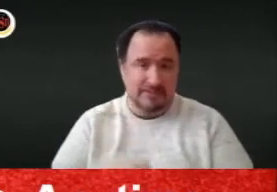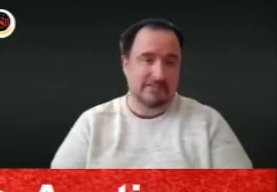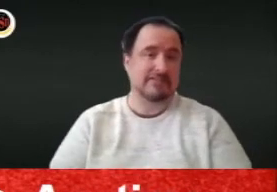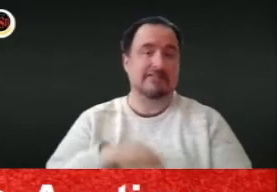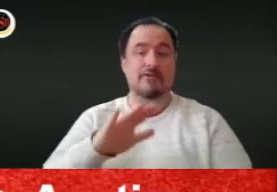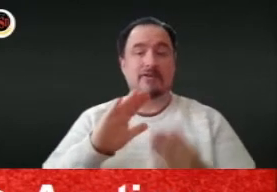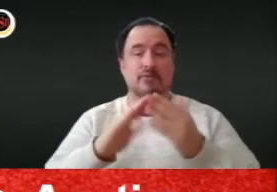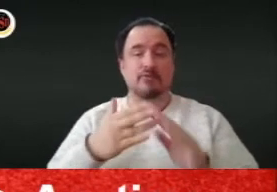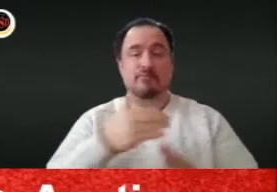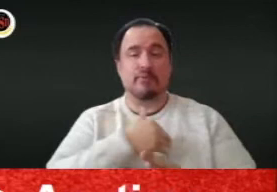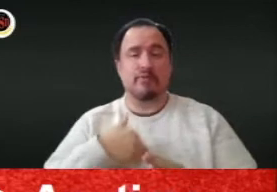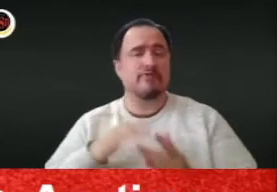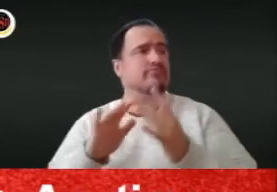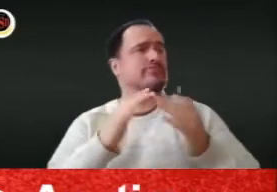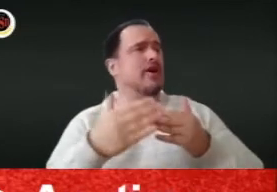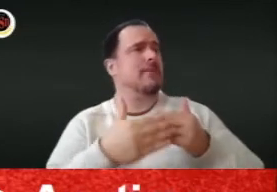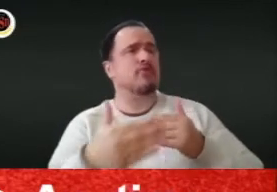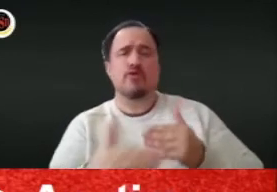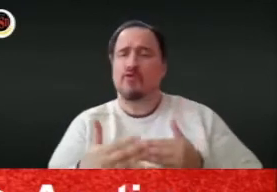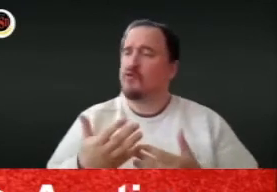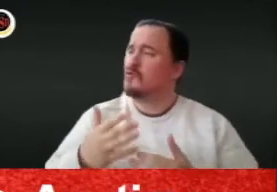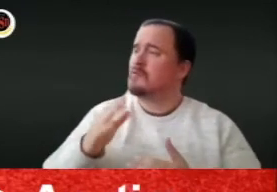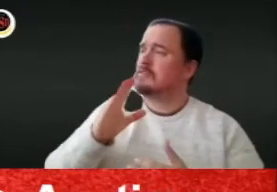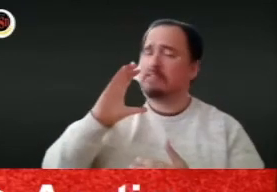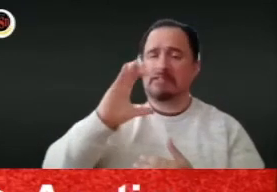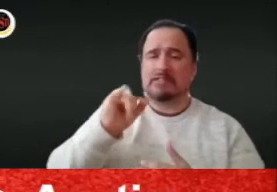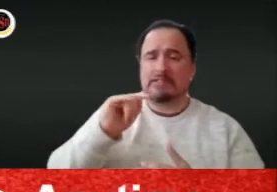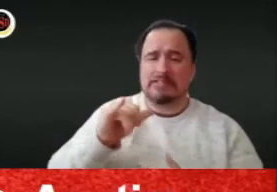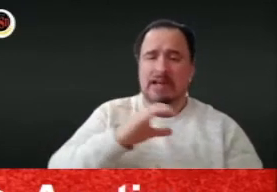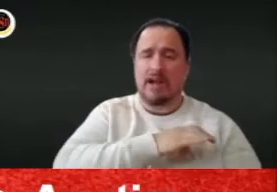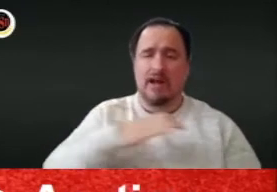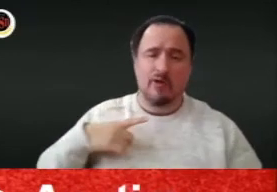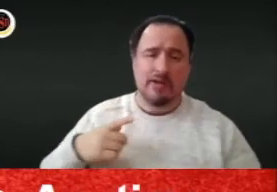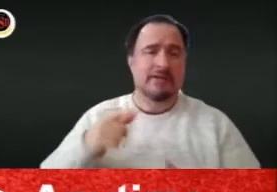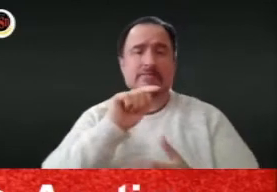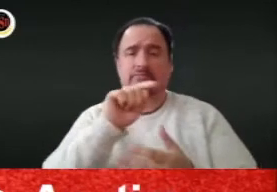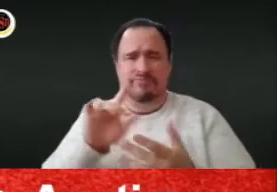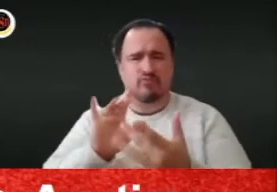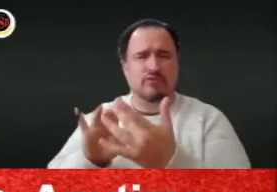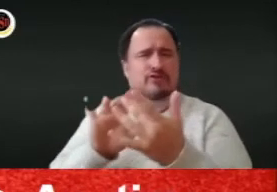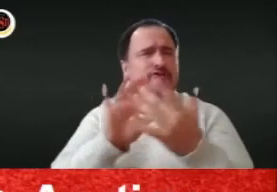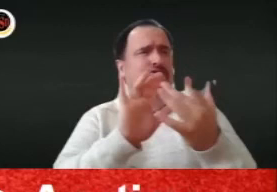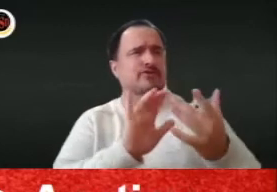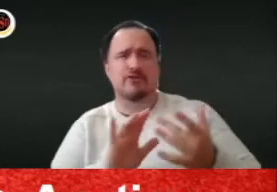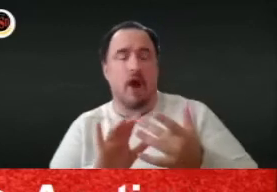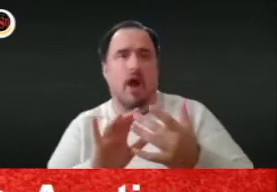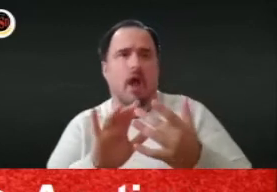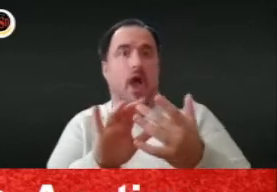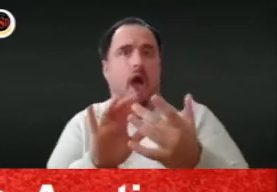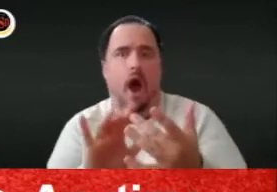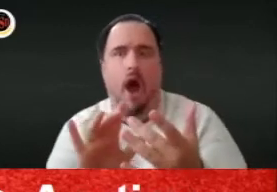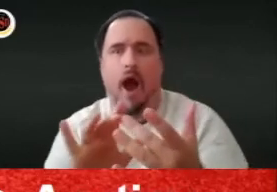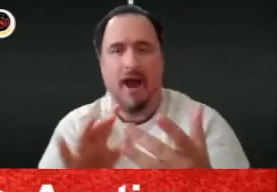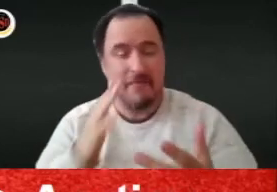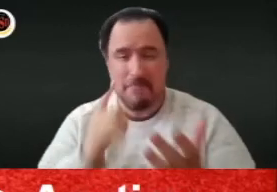WSD, your community service members or different community members, the city council. Make sure you contact those kinds